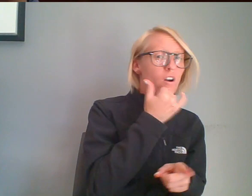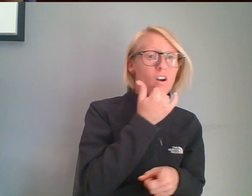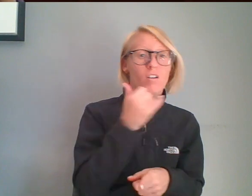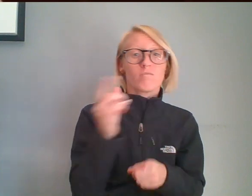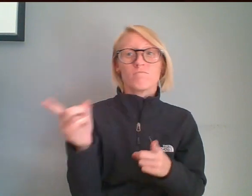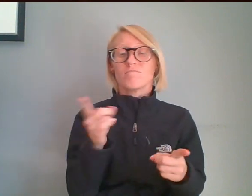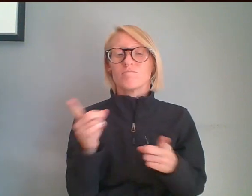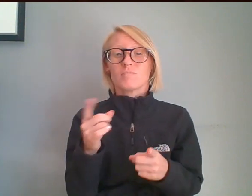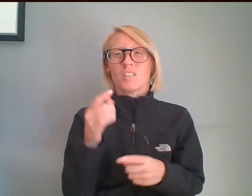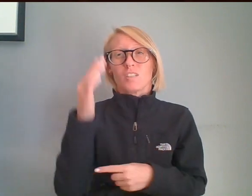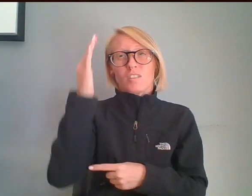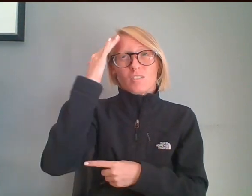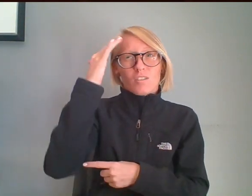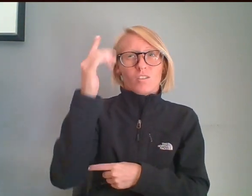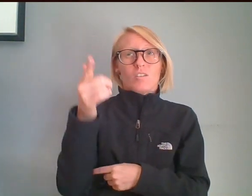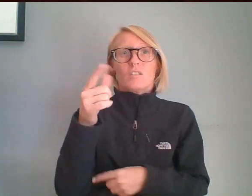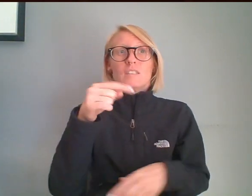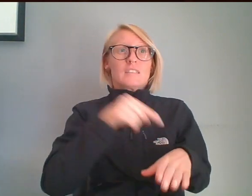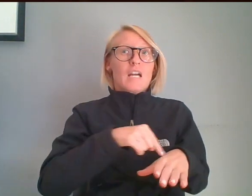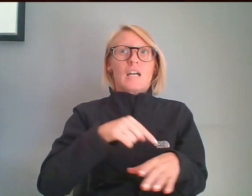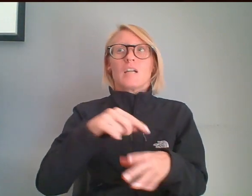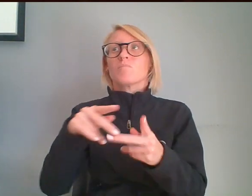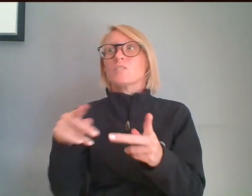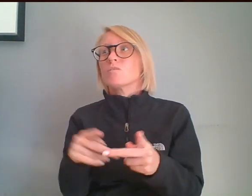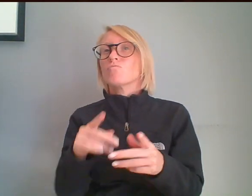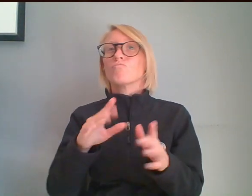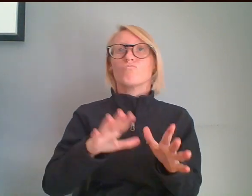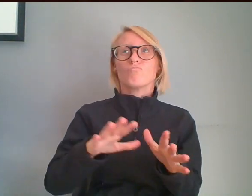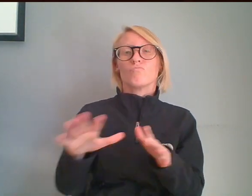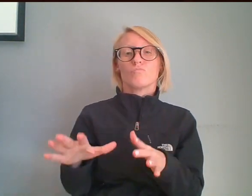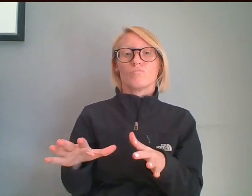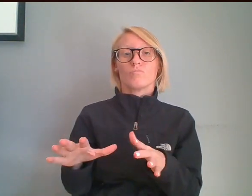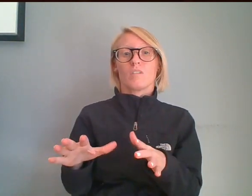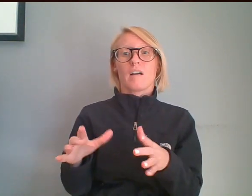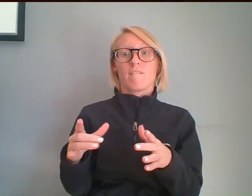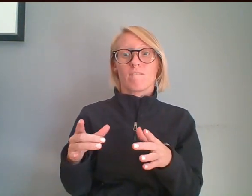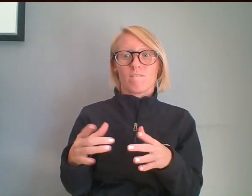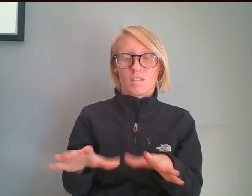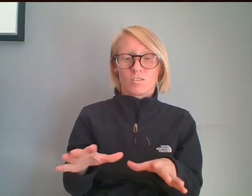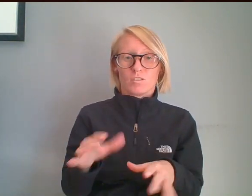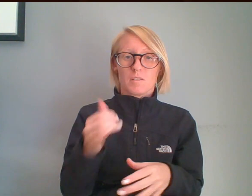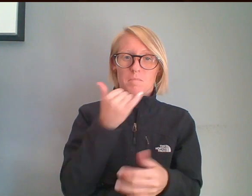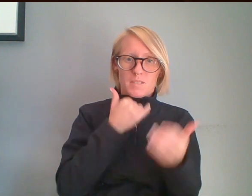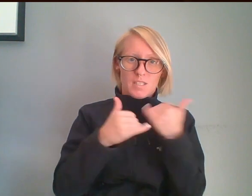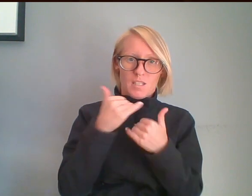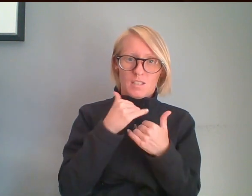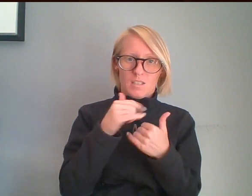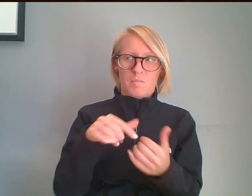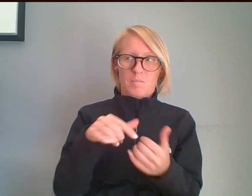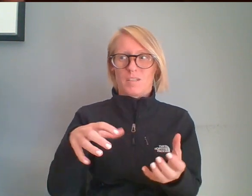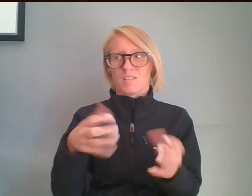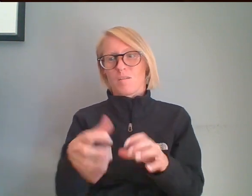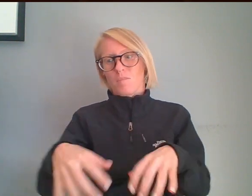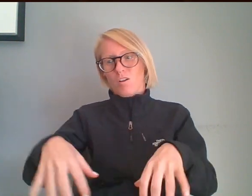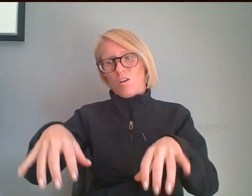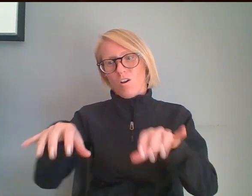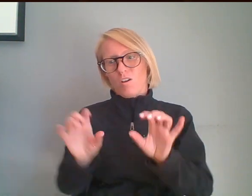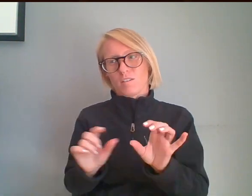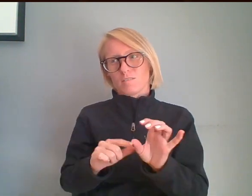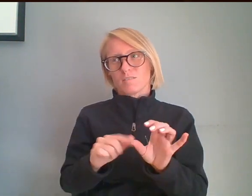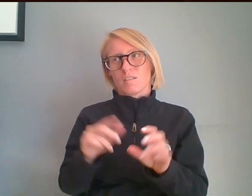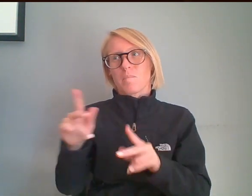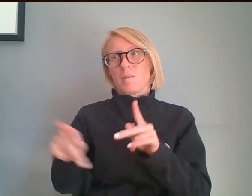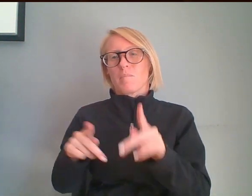or your right line at the right time, at the right place, you've made a mistake. It messes up the audience. It messes up the people